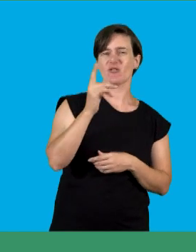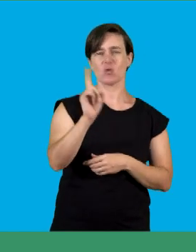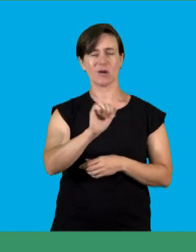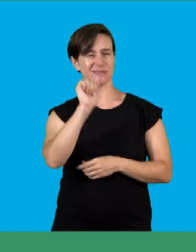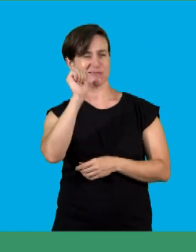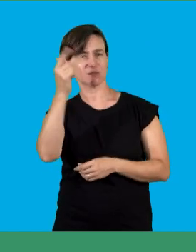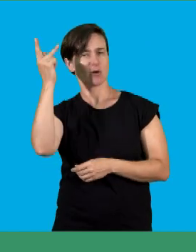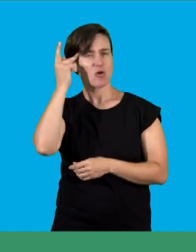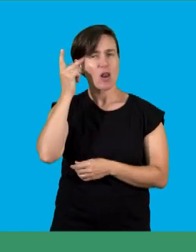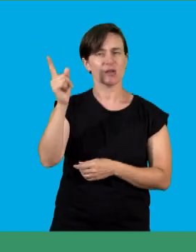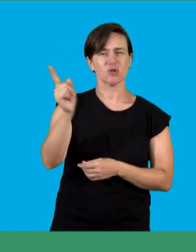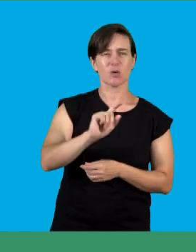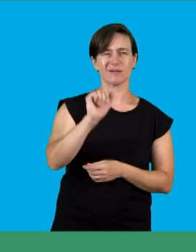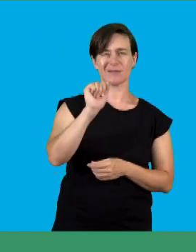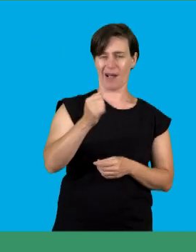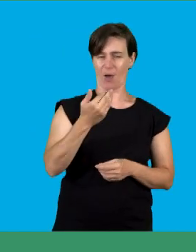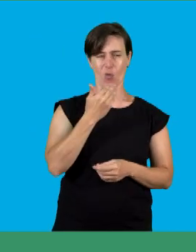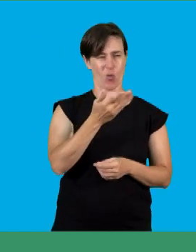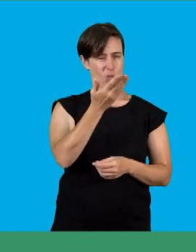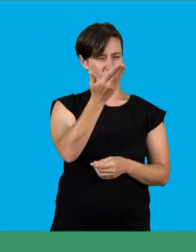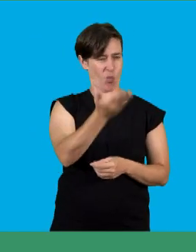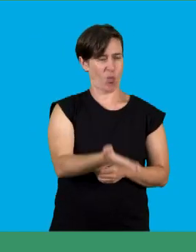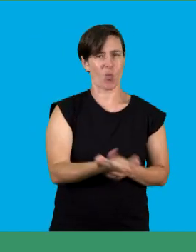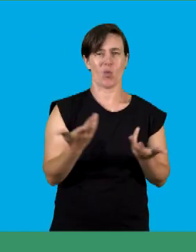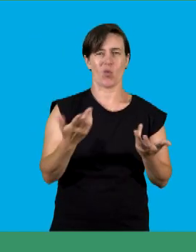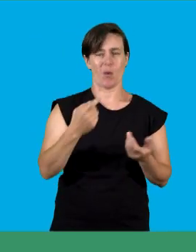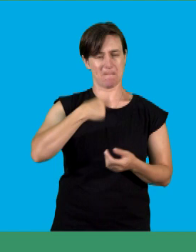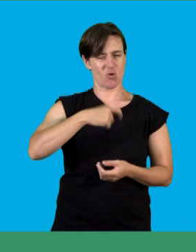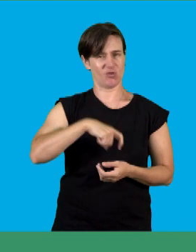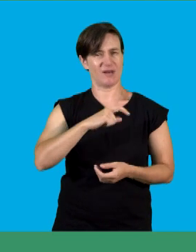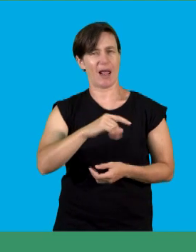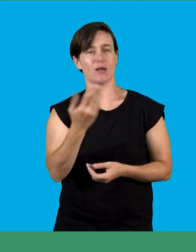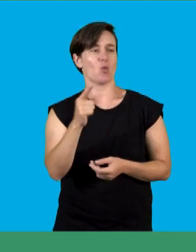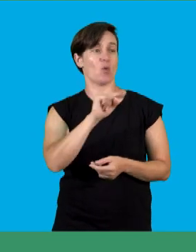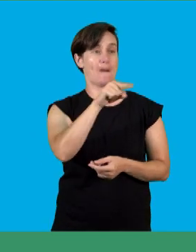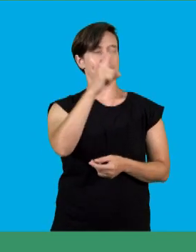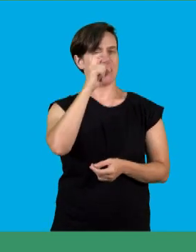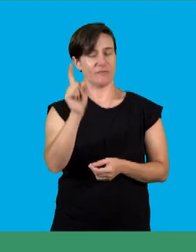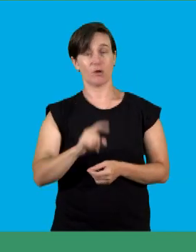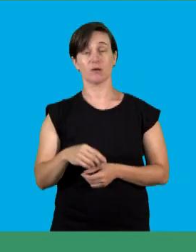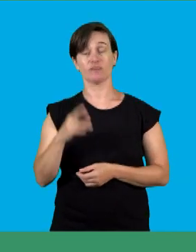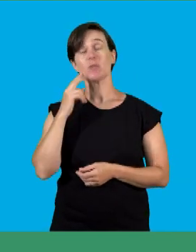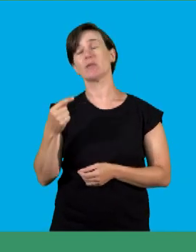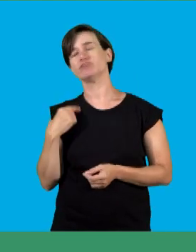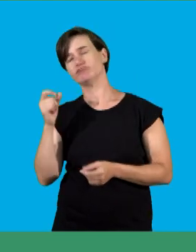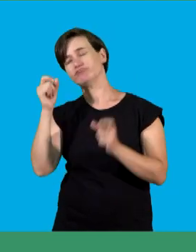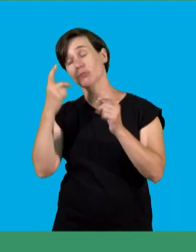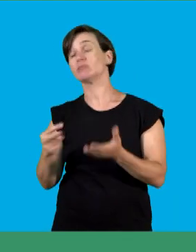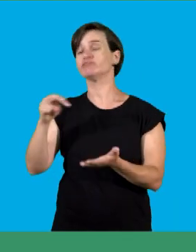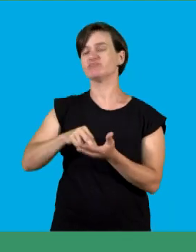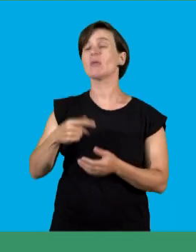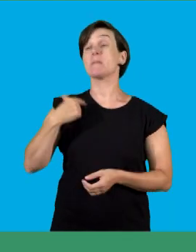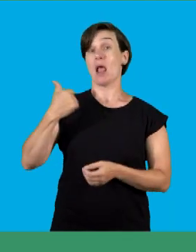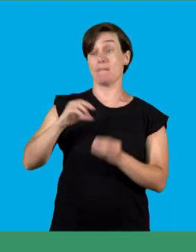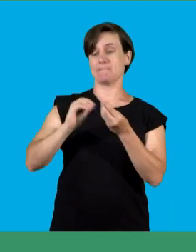level of knowledge, about personalities or beliefs. Remember, you don't just wake up and say, I am selling